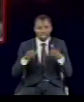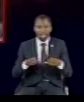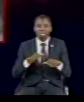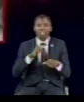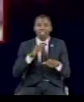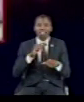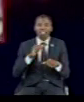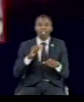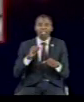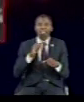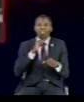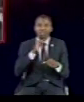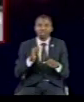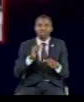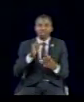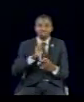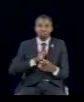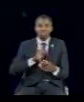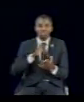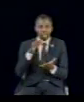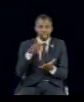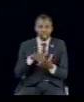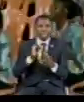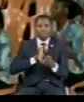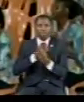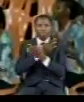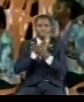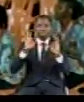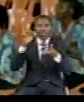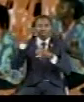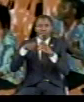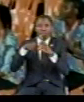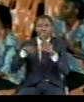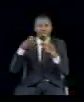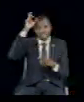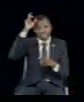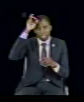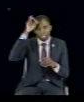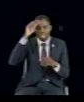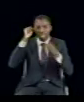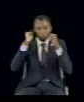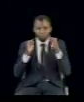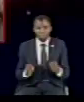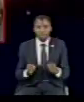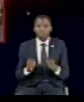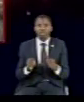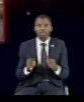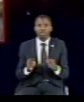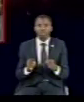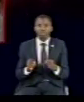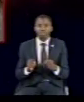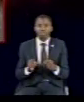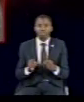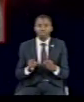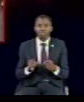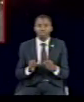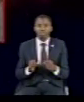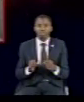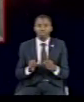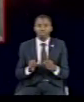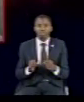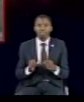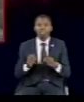yes. from the satanic power. Amen. Put your hands together. Praise the living